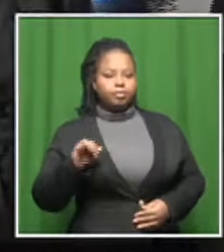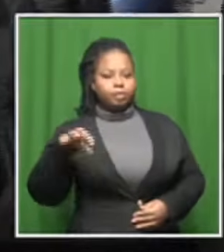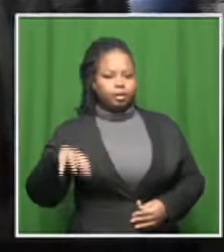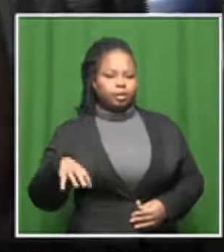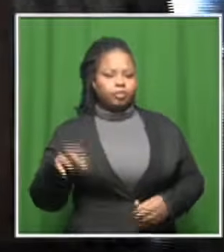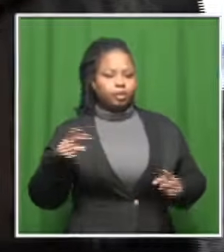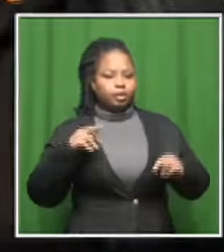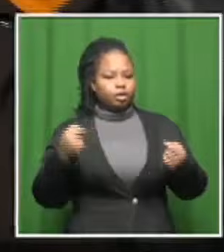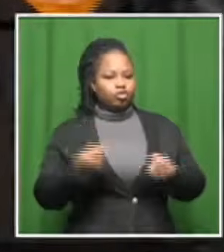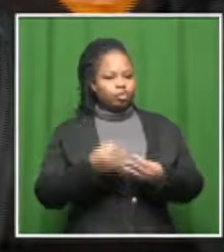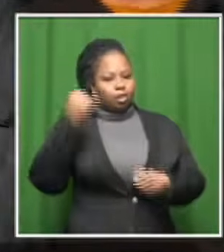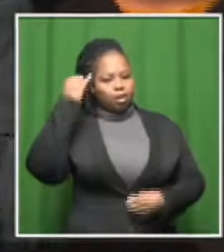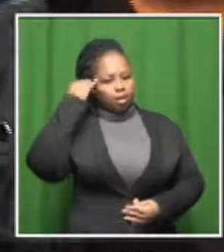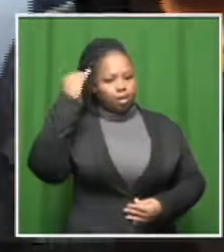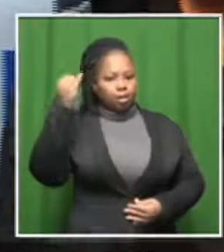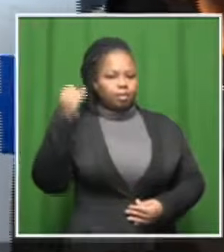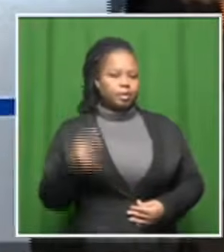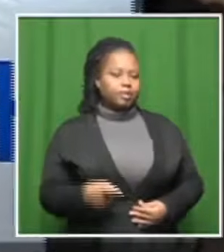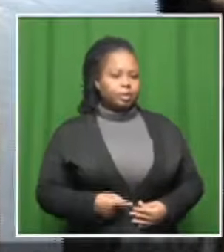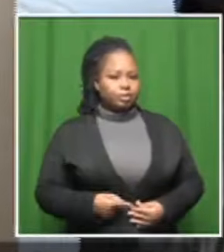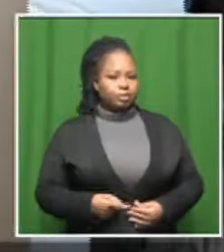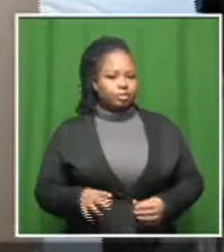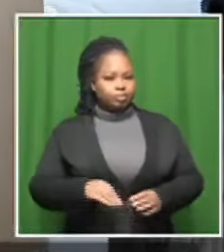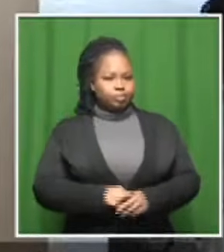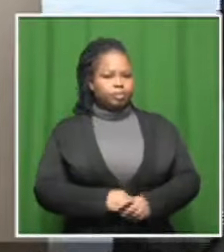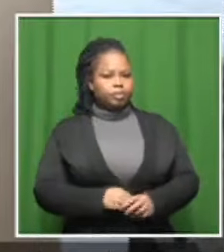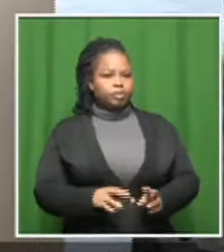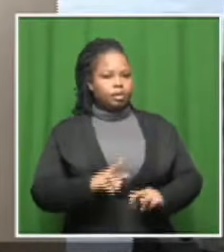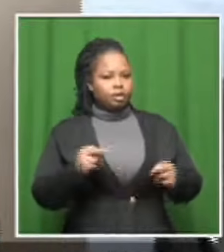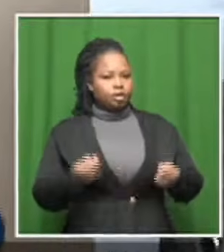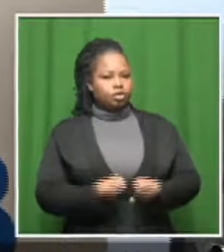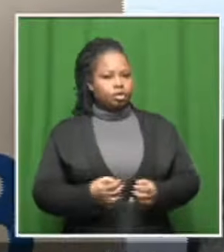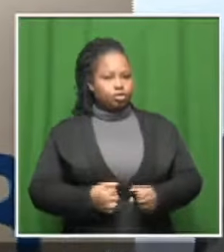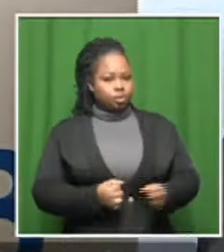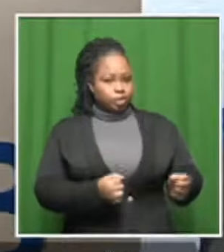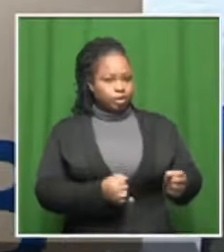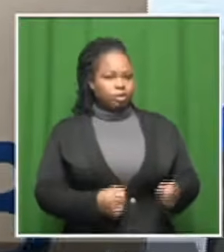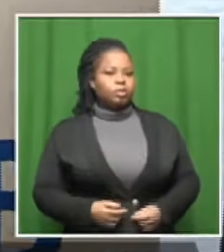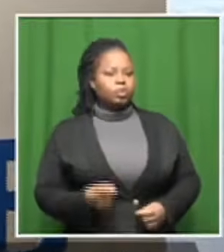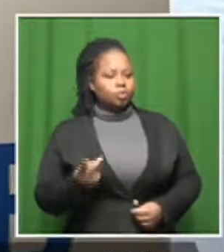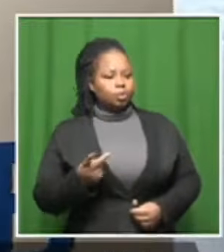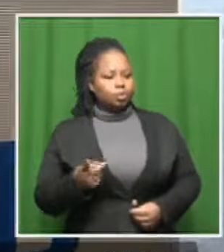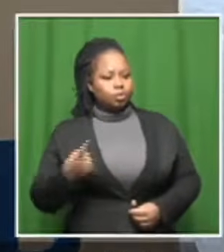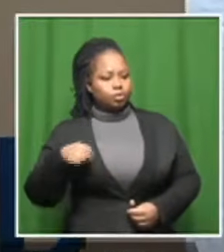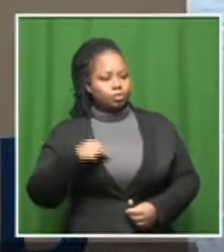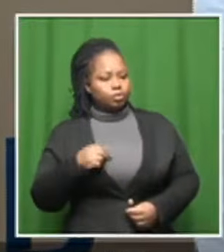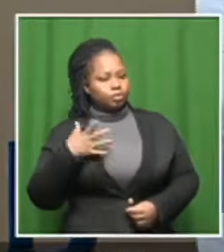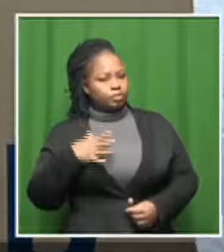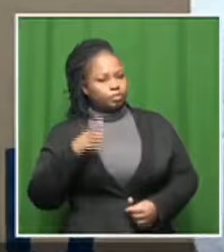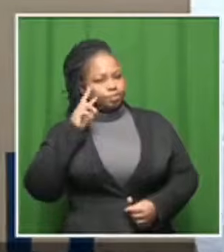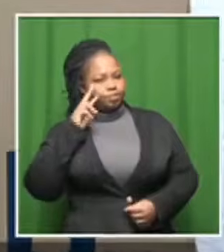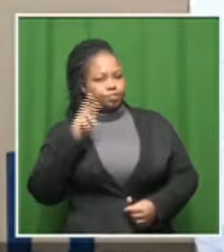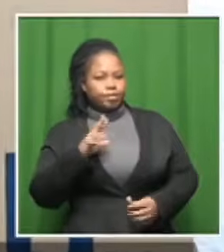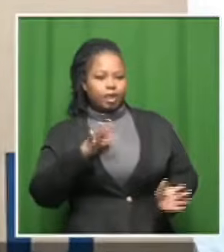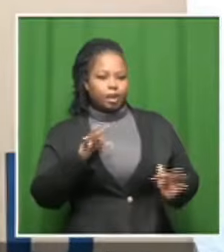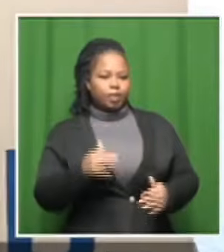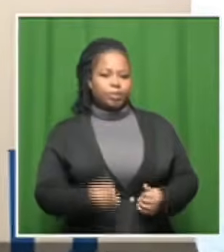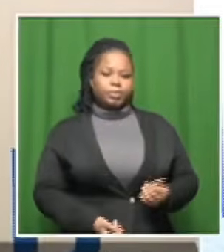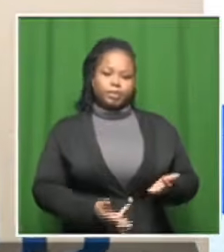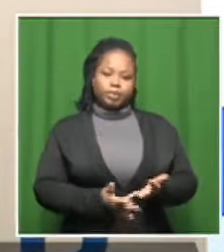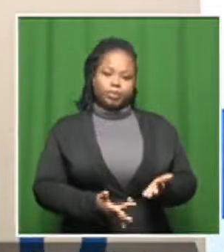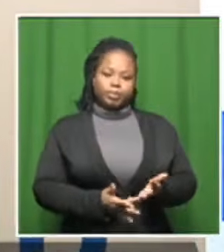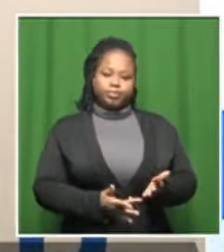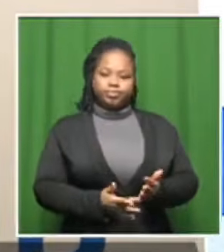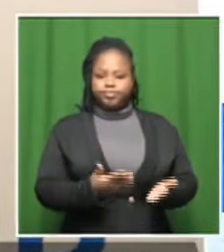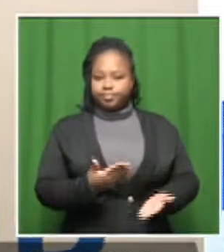initiative that's being driven as part of the national strategy, and that's how us looking at how such technologies